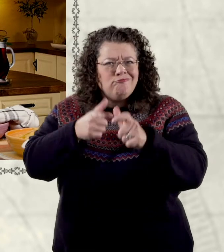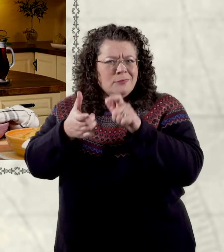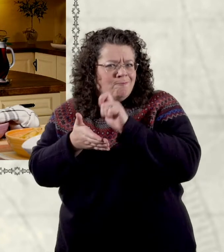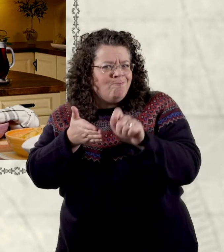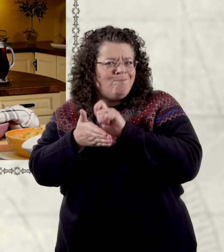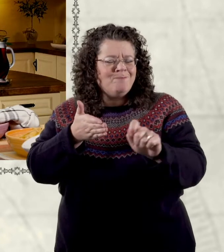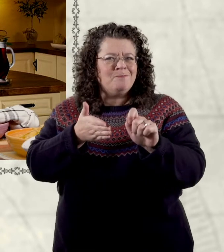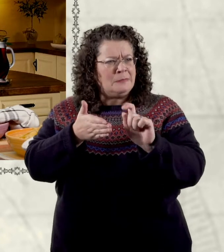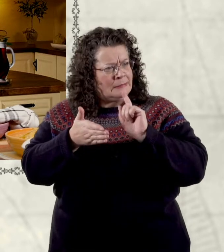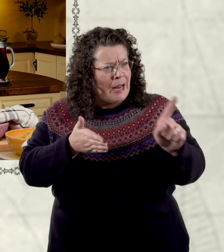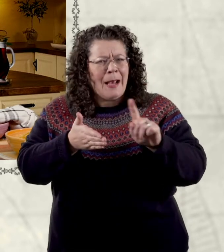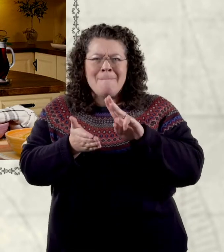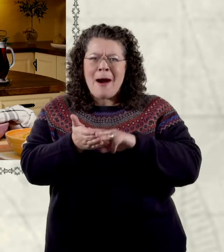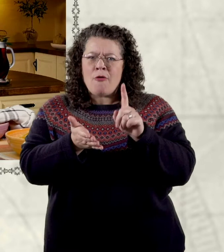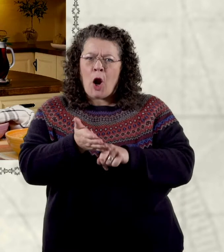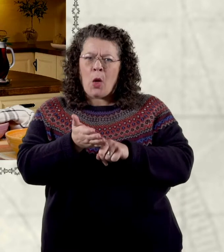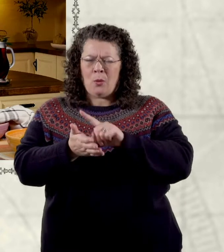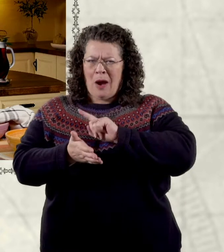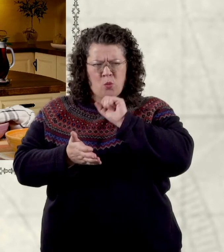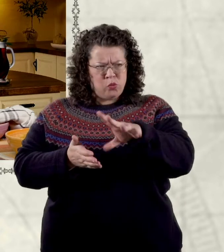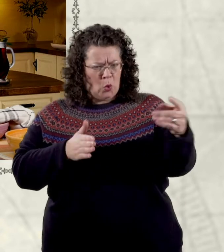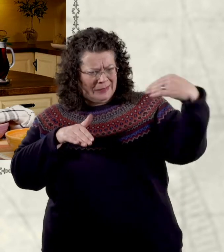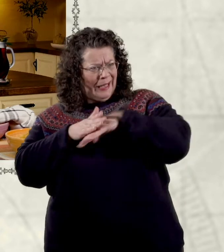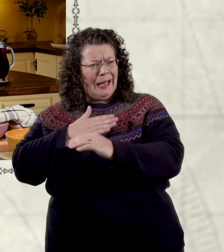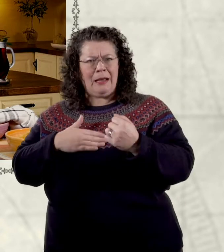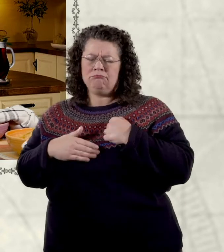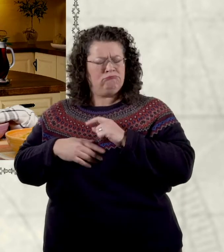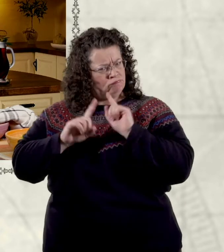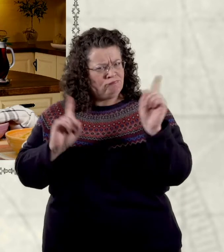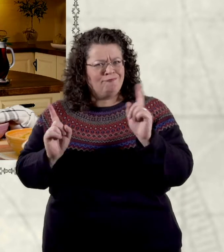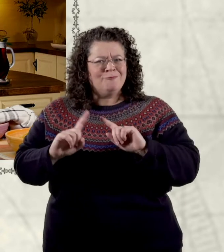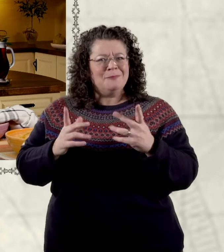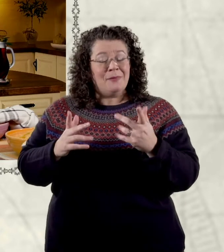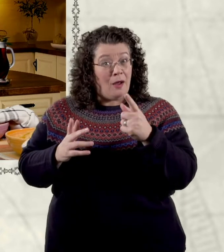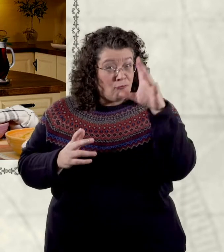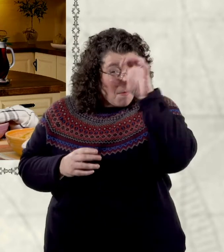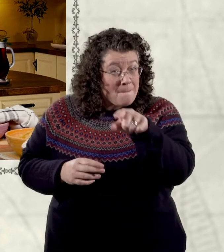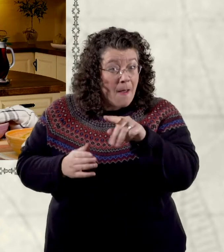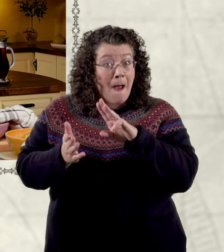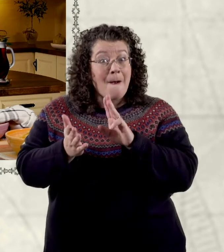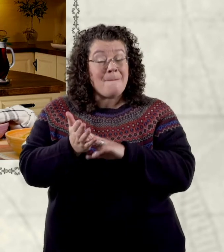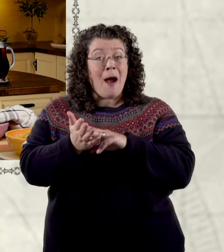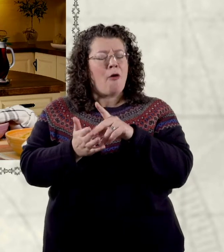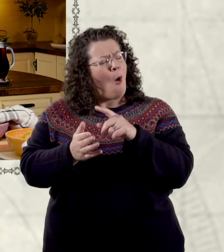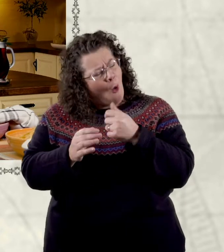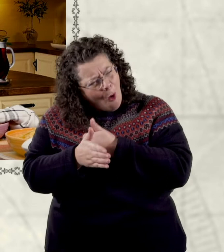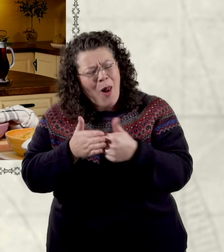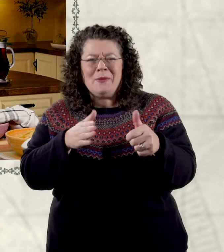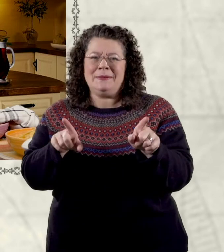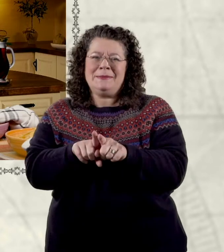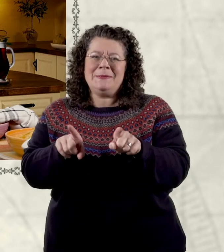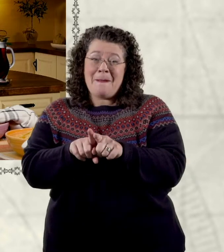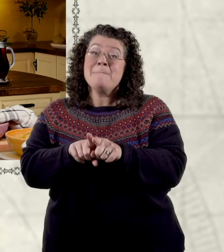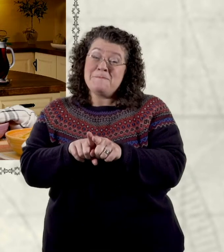verses, telling the Mary Lloyd why you won't let her pass the front door? And remember, the Mary's message is always the